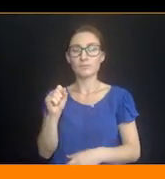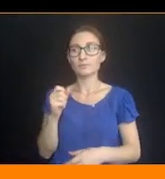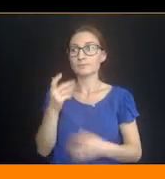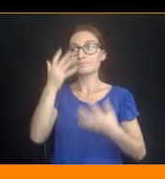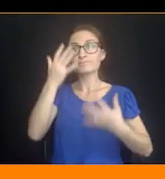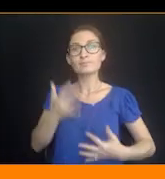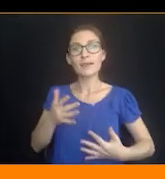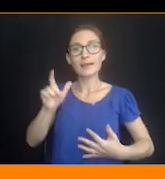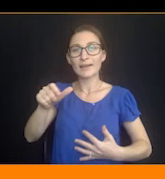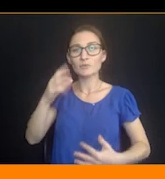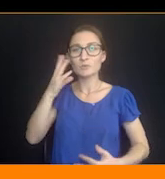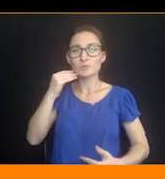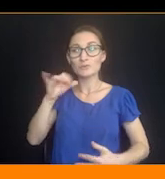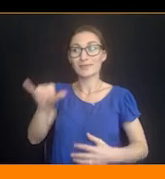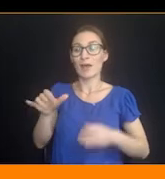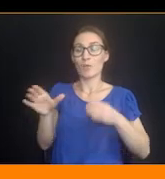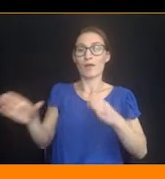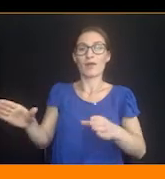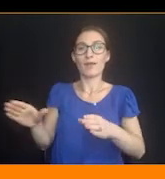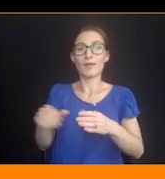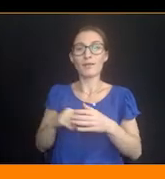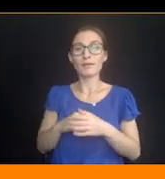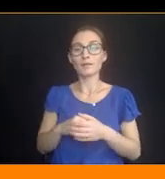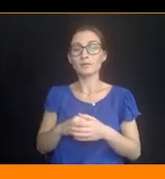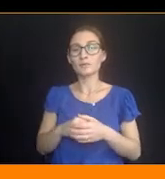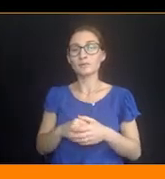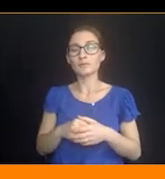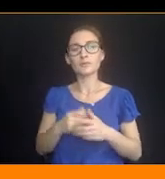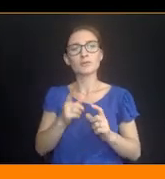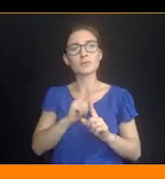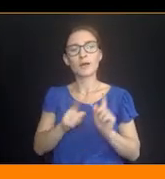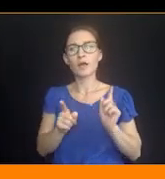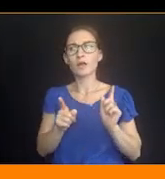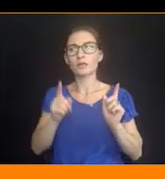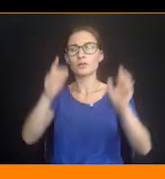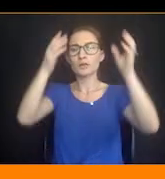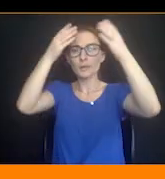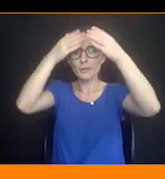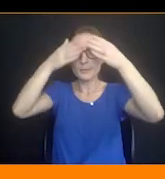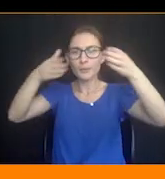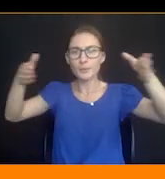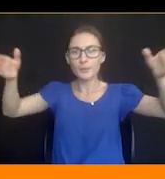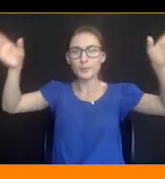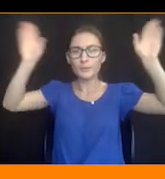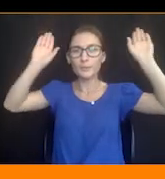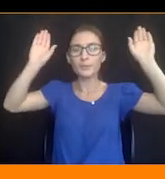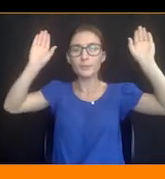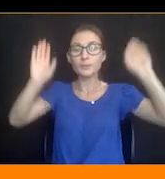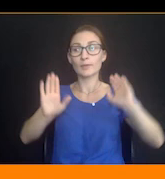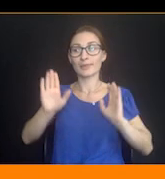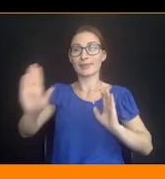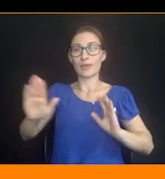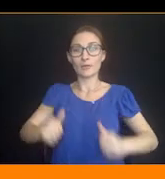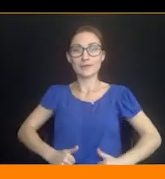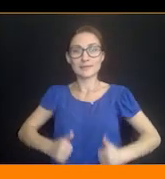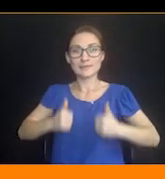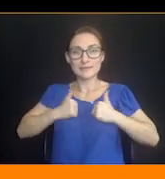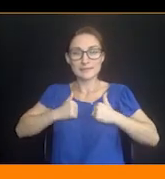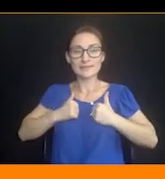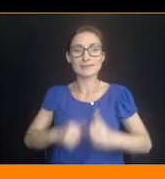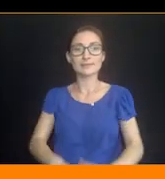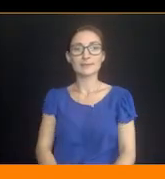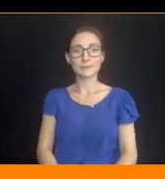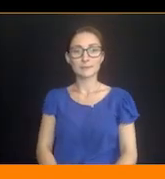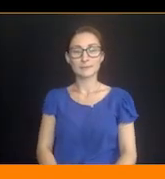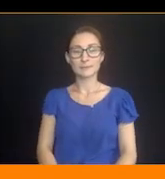sometimes it shook them up. Unfortunately, that they had to have that happen that way, or even Great Depressions,